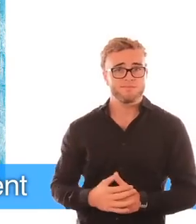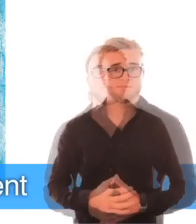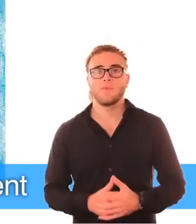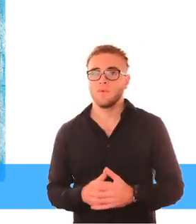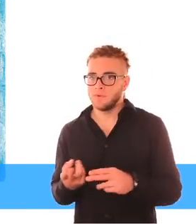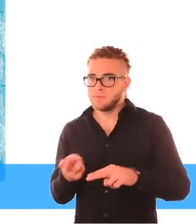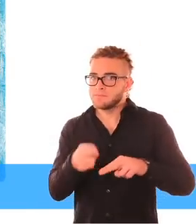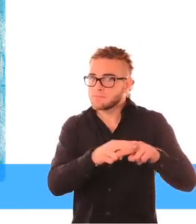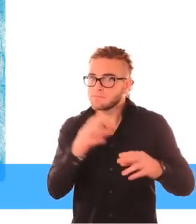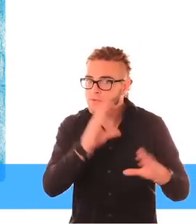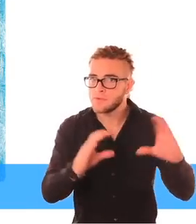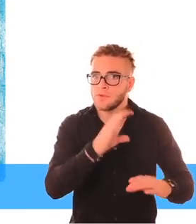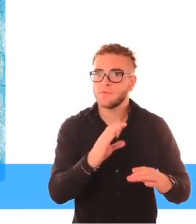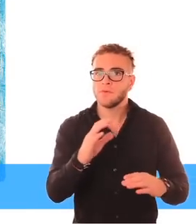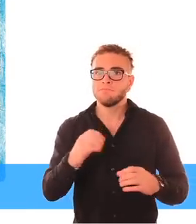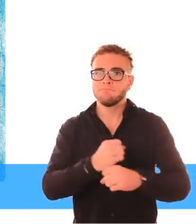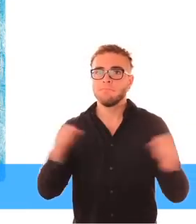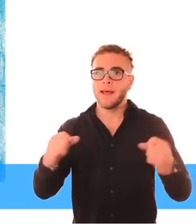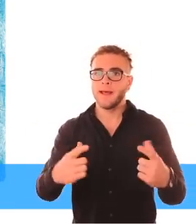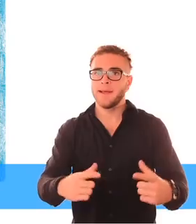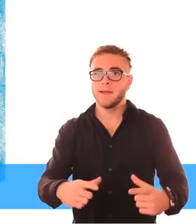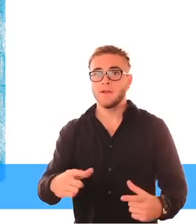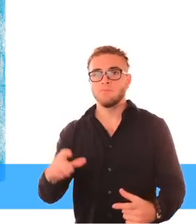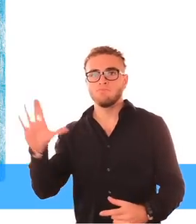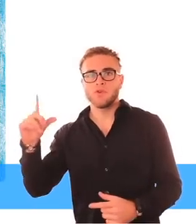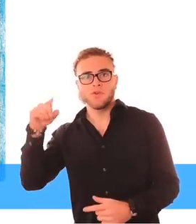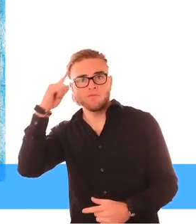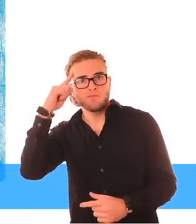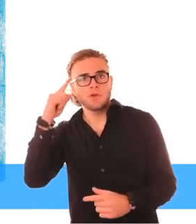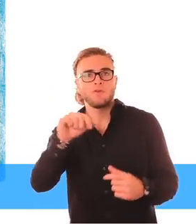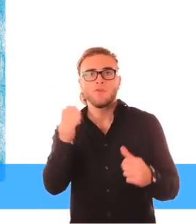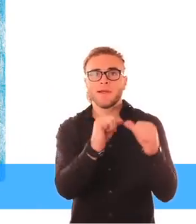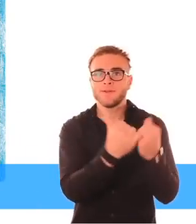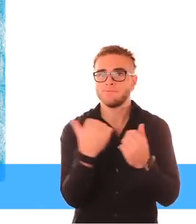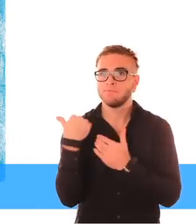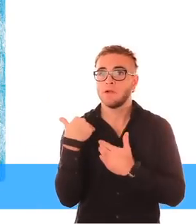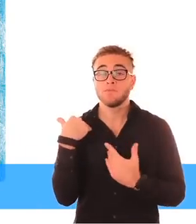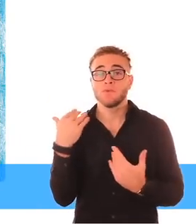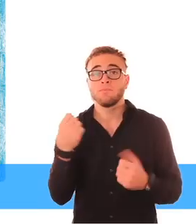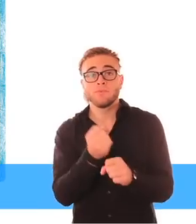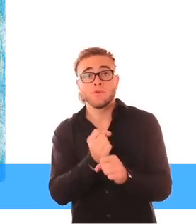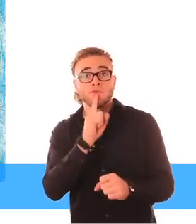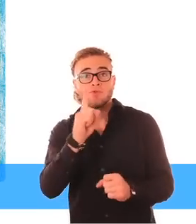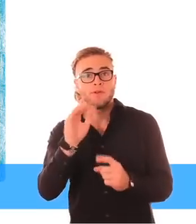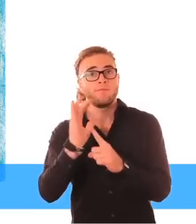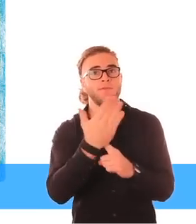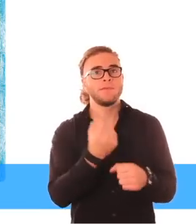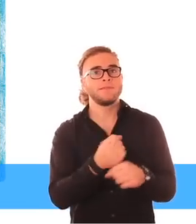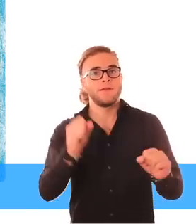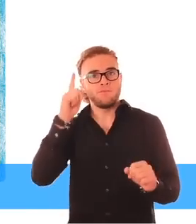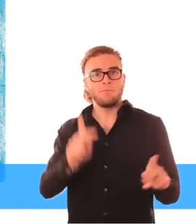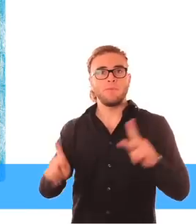agencies are making sure that the environment is safe for people to return to their villages. But there is always